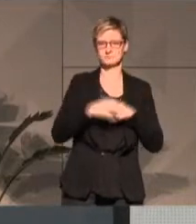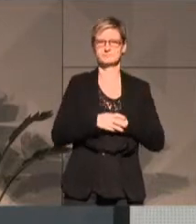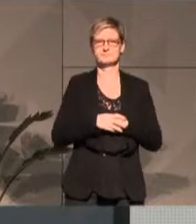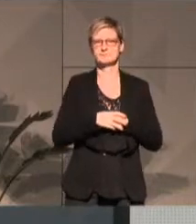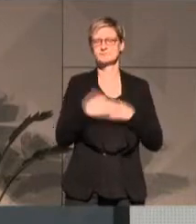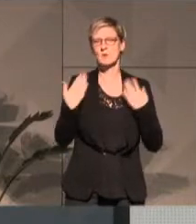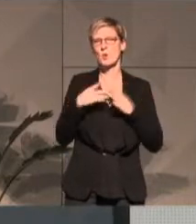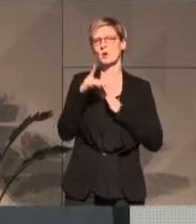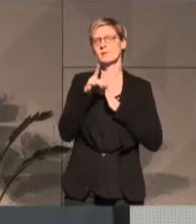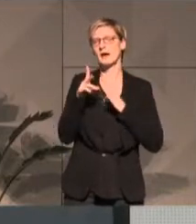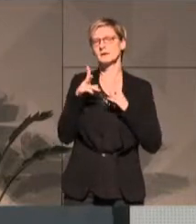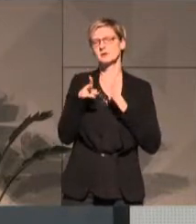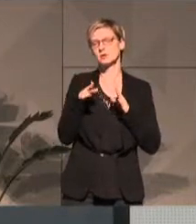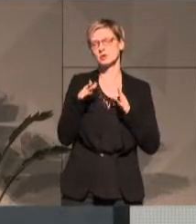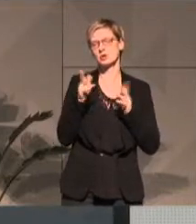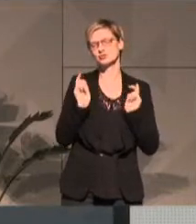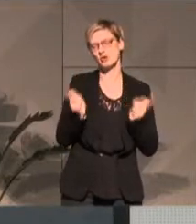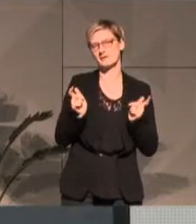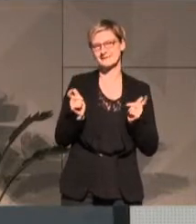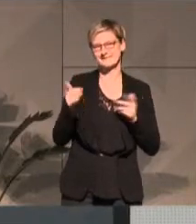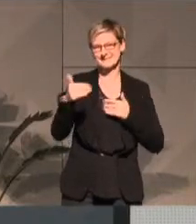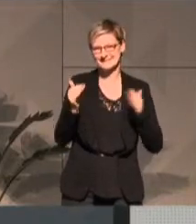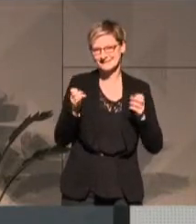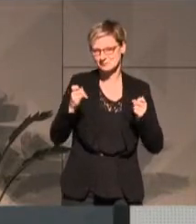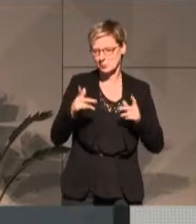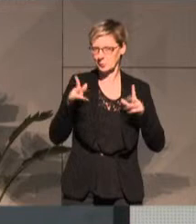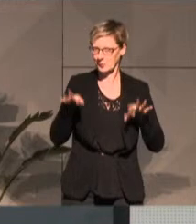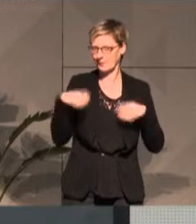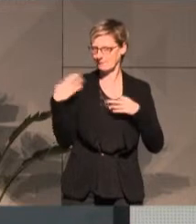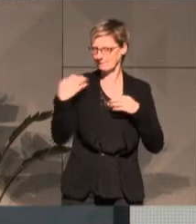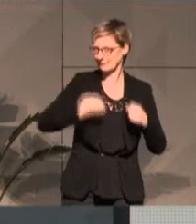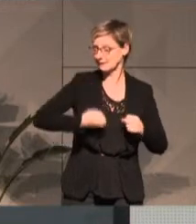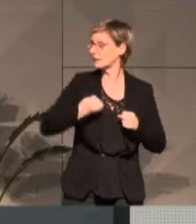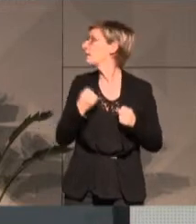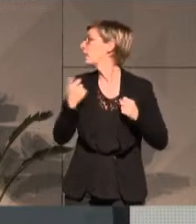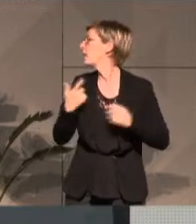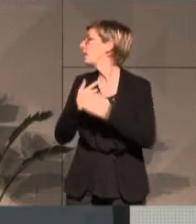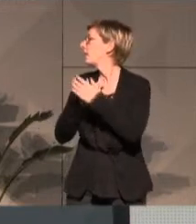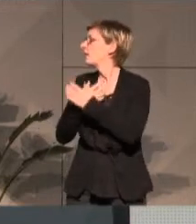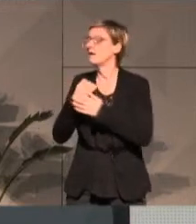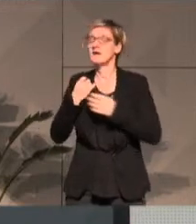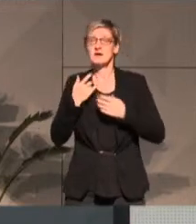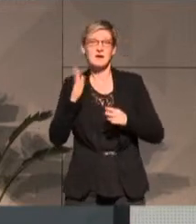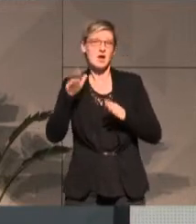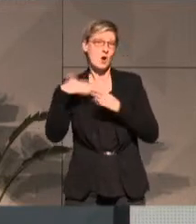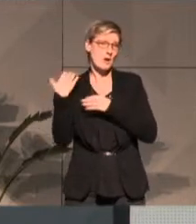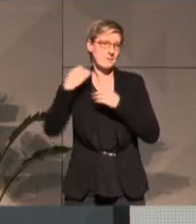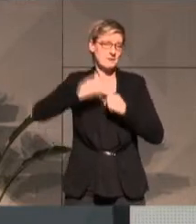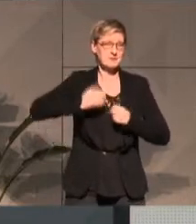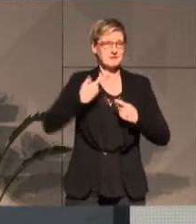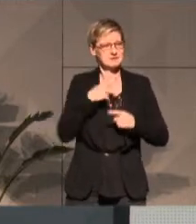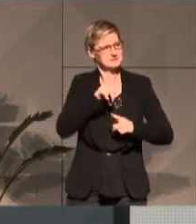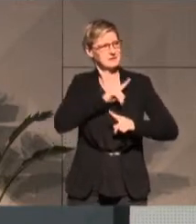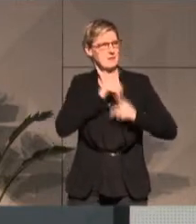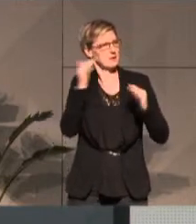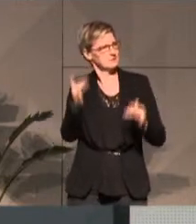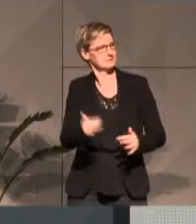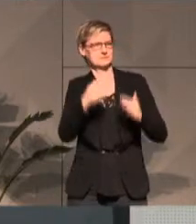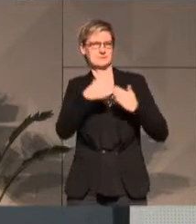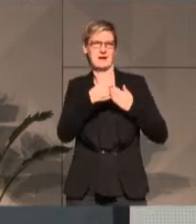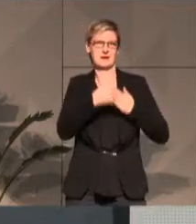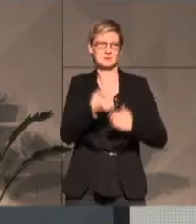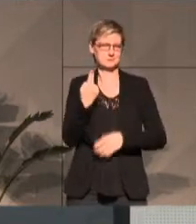research-based footing. This is the data treasure we've brought back. But what we're bringing back also is